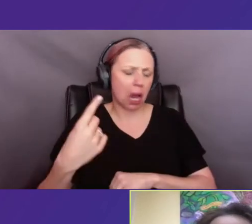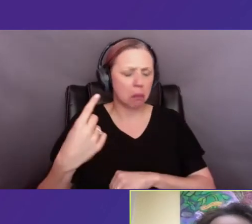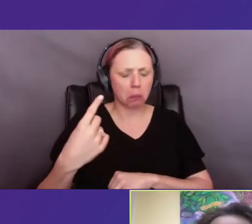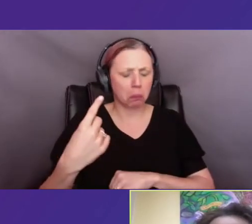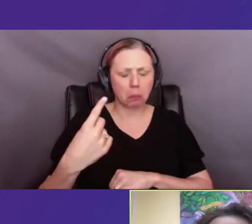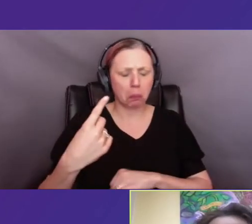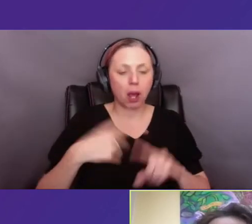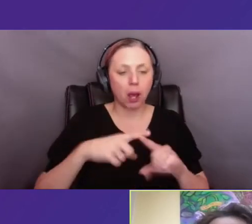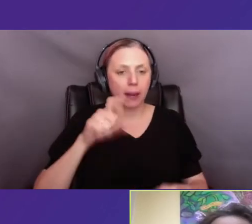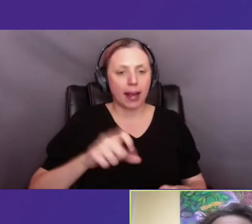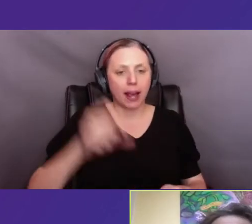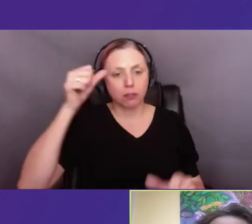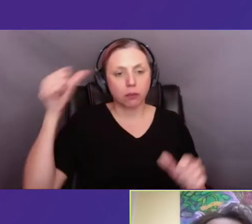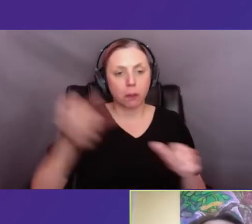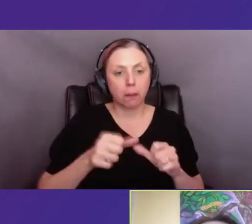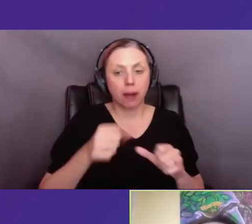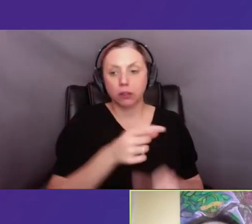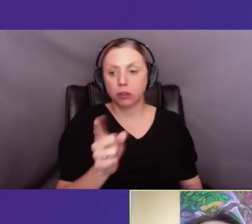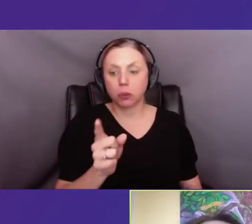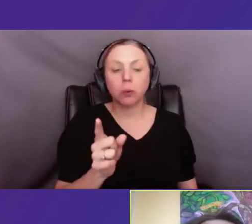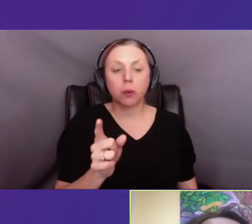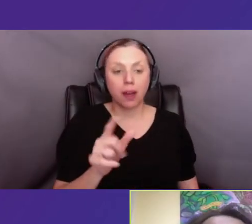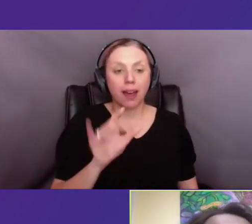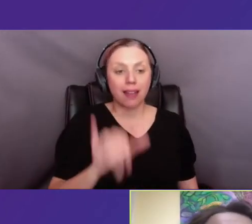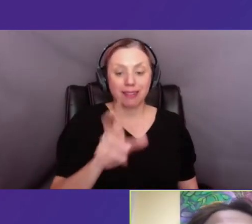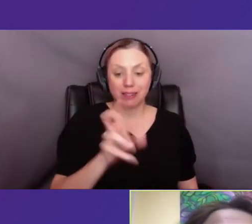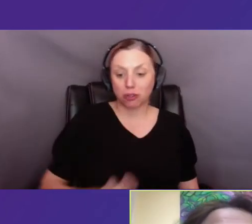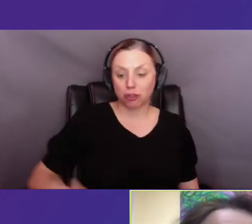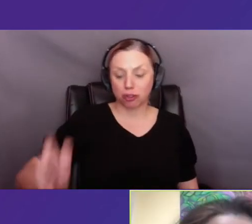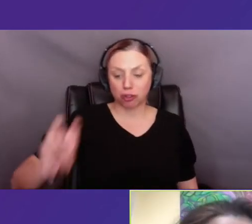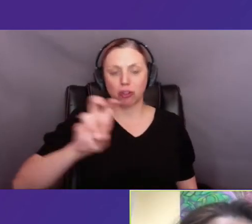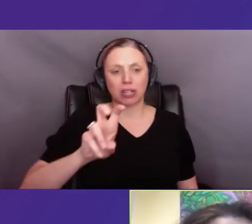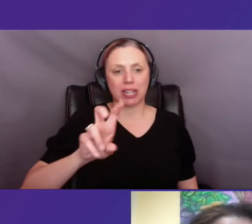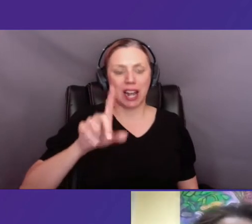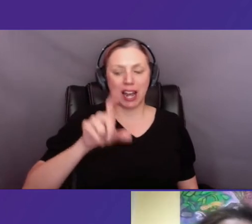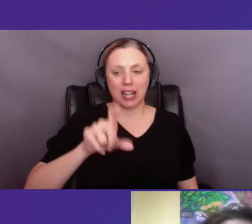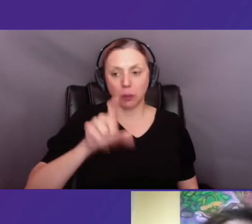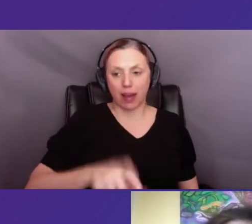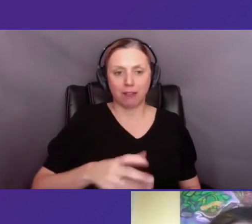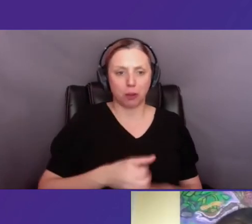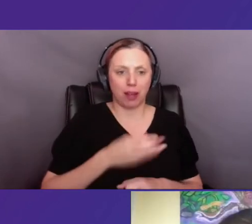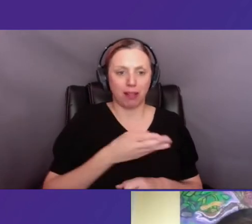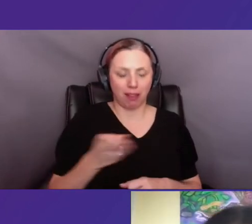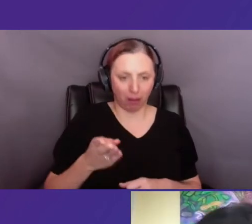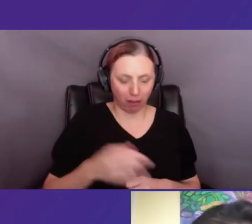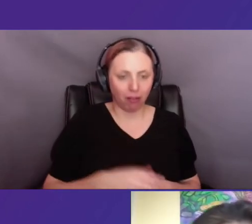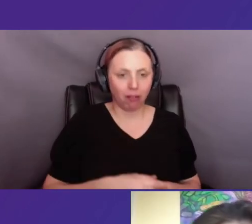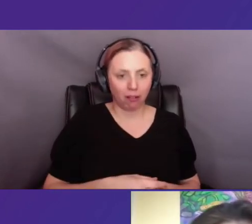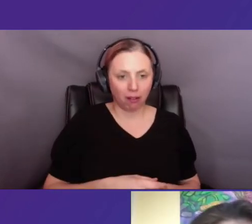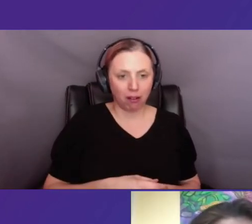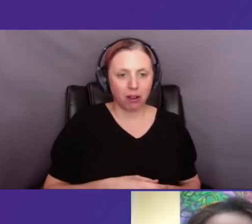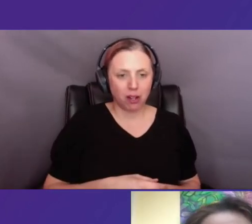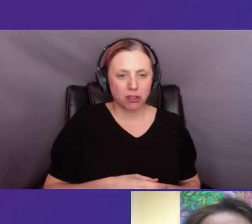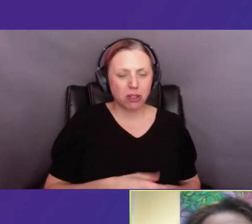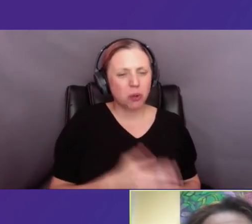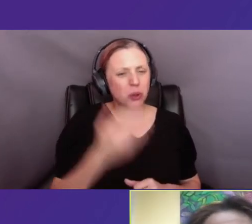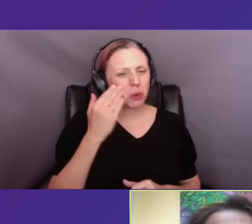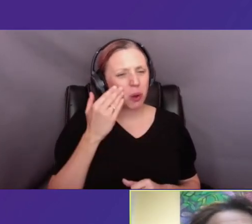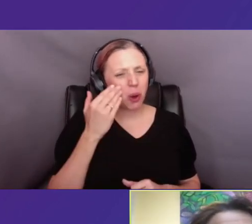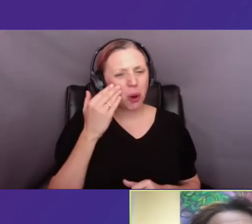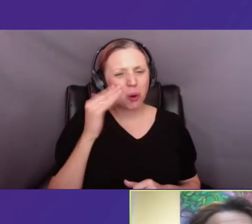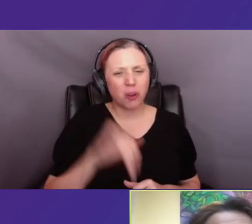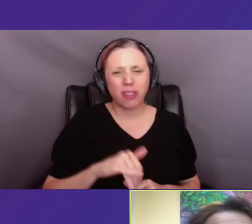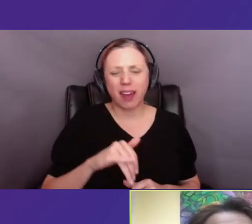to remind you that it's a journey and you will have to get there. Beautiful. That excellence, that notion